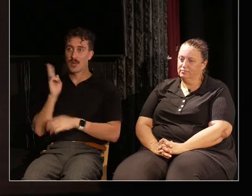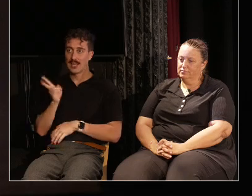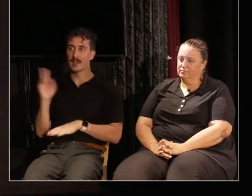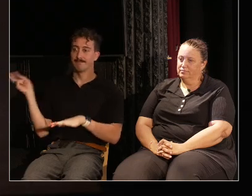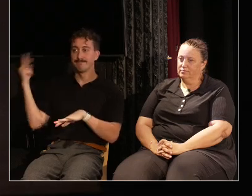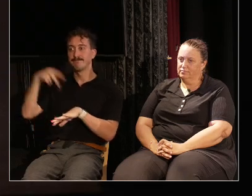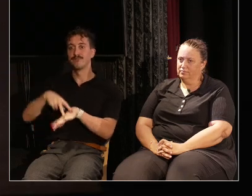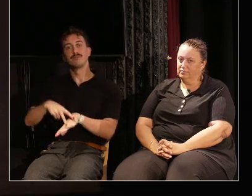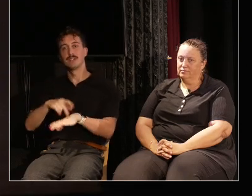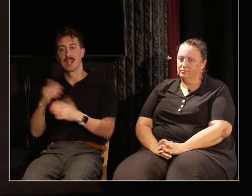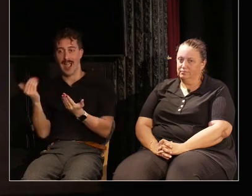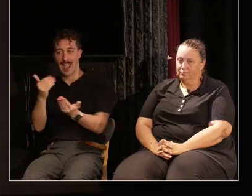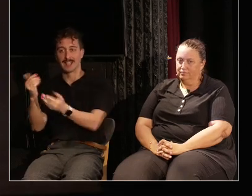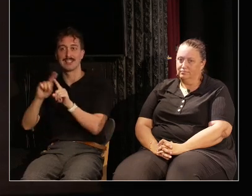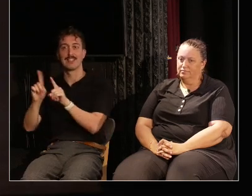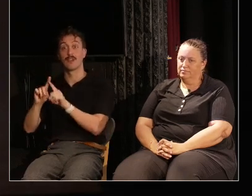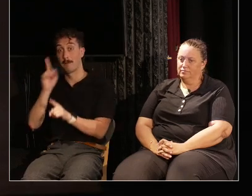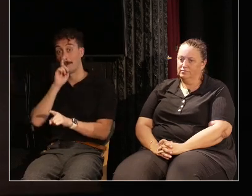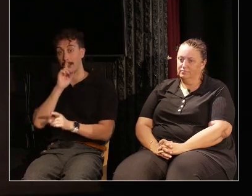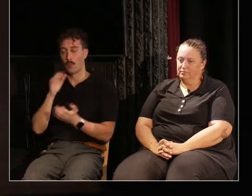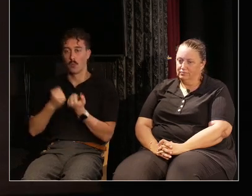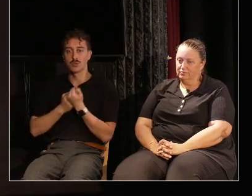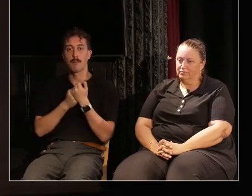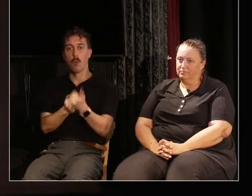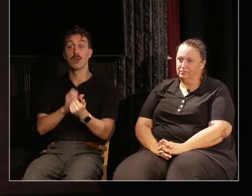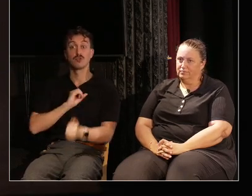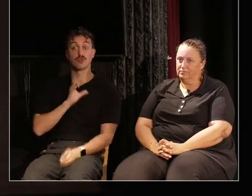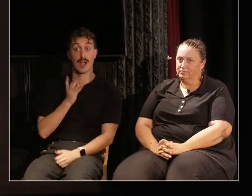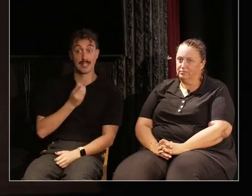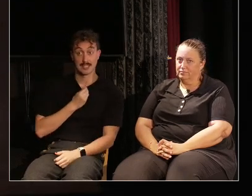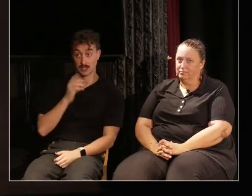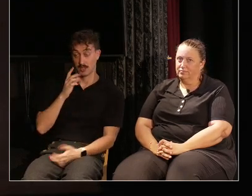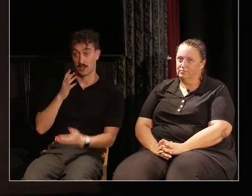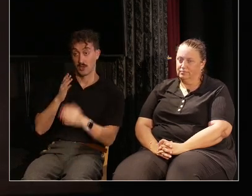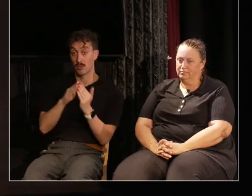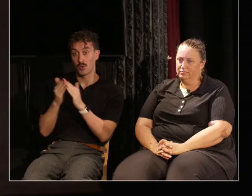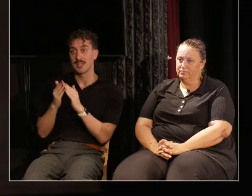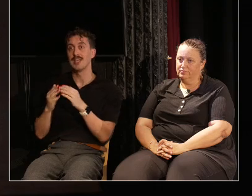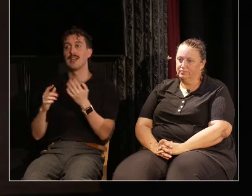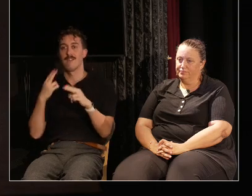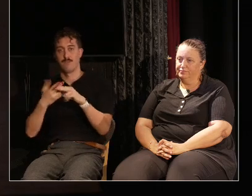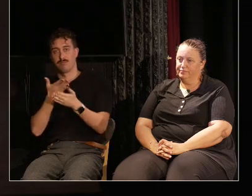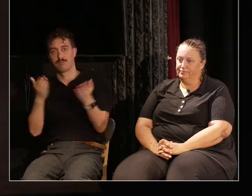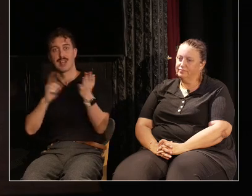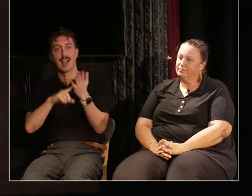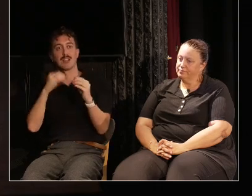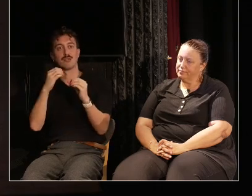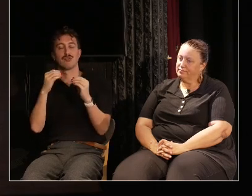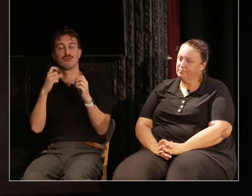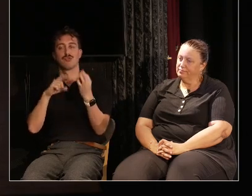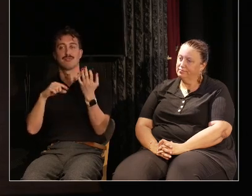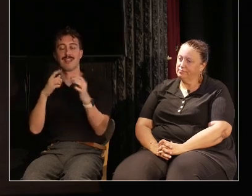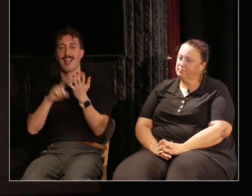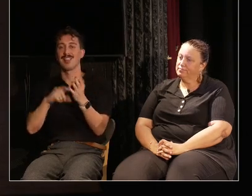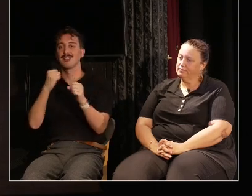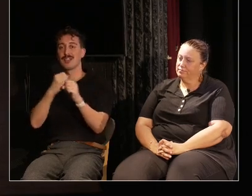up, and to have different voices speaking up, both for the trans community, but for the LGBTQIA plus community, because you